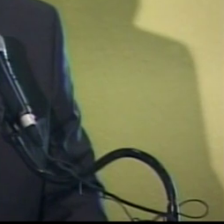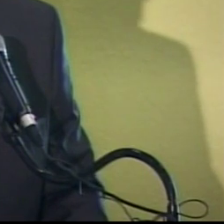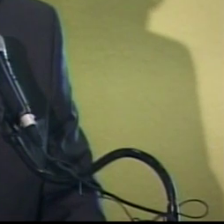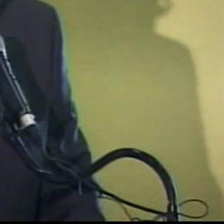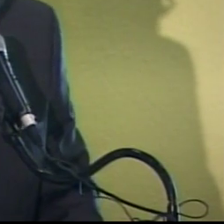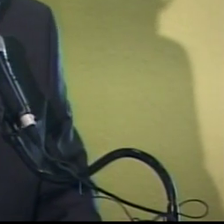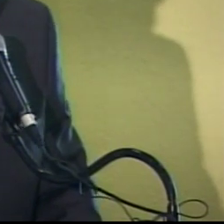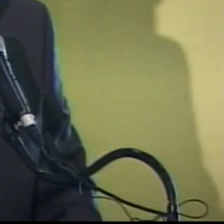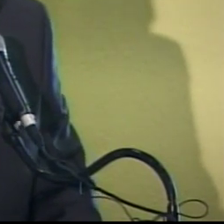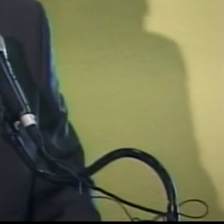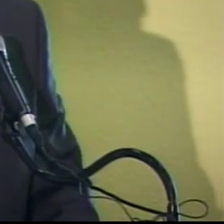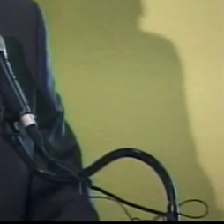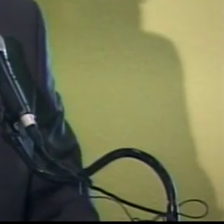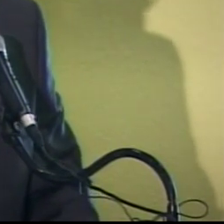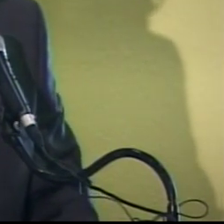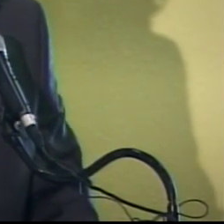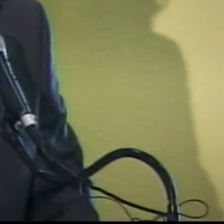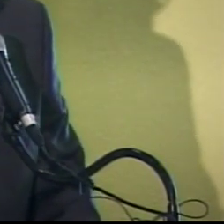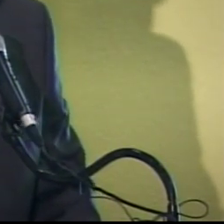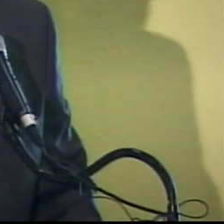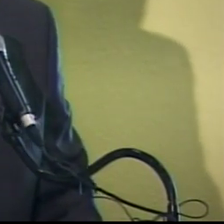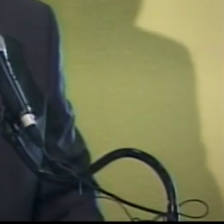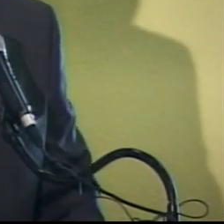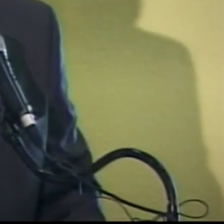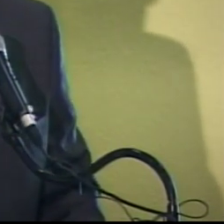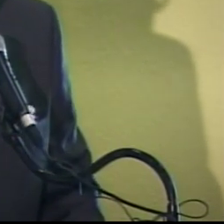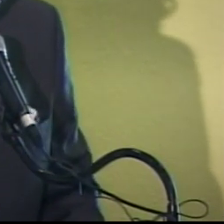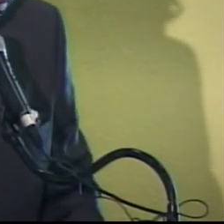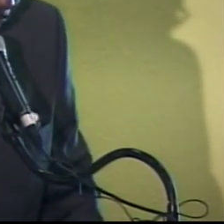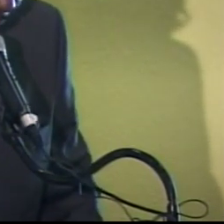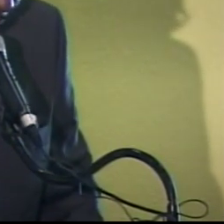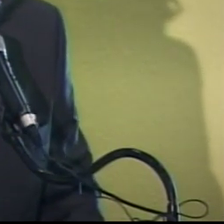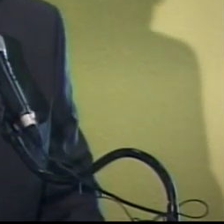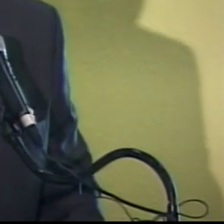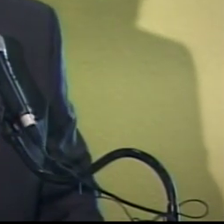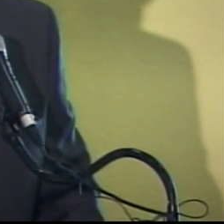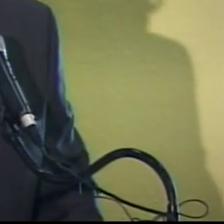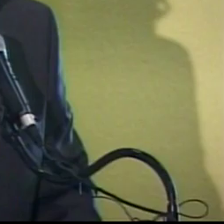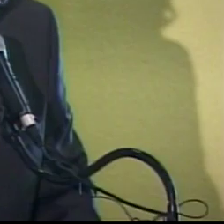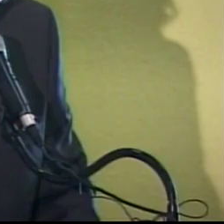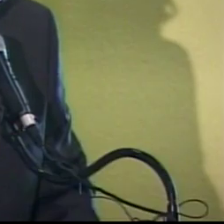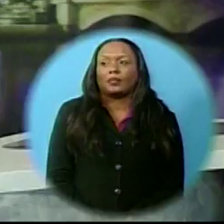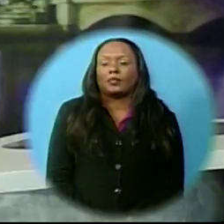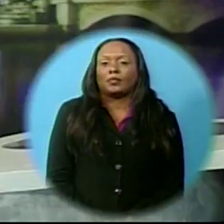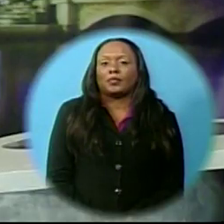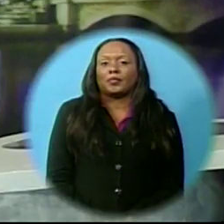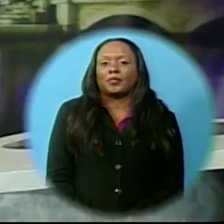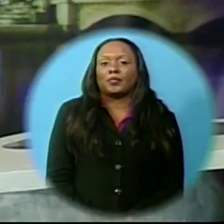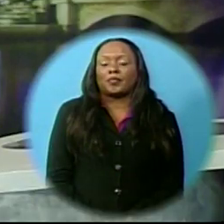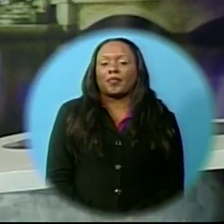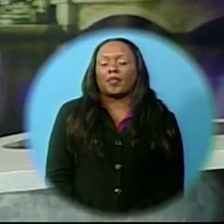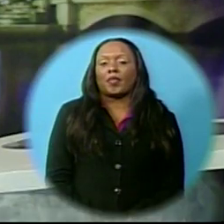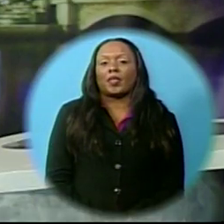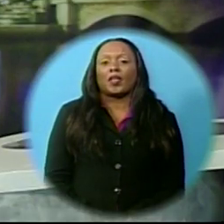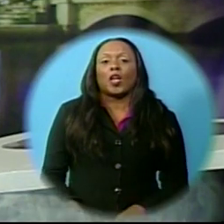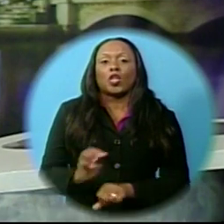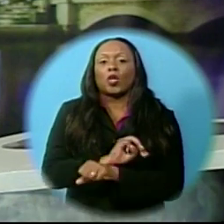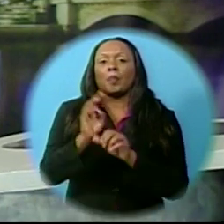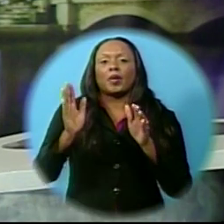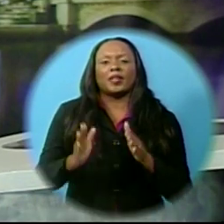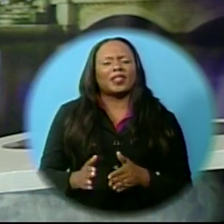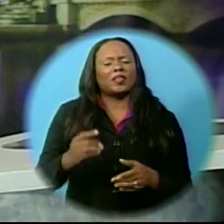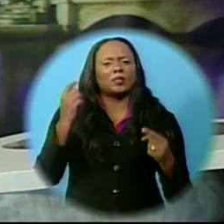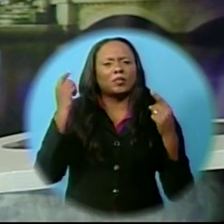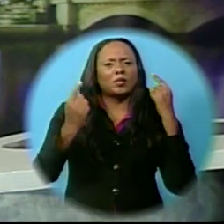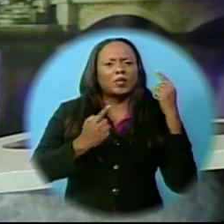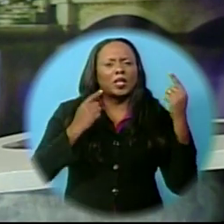interventions Is consistent with the National Strategic Plan 2014-2018 The Social Care Minister, however,